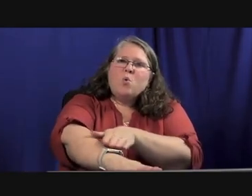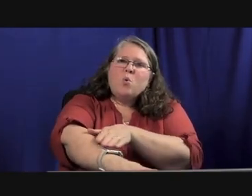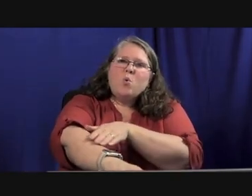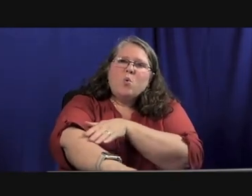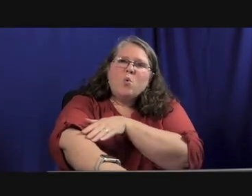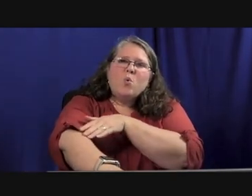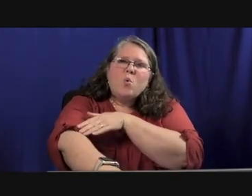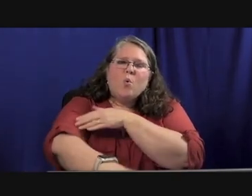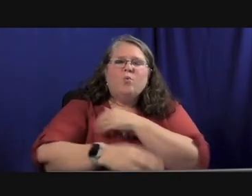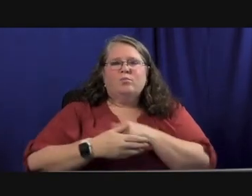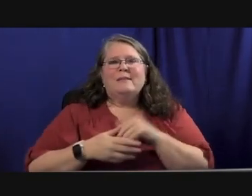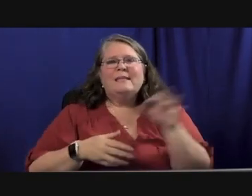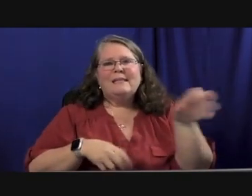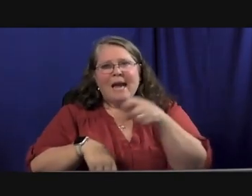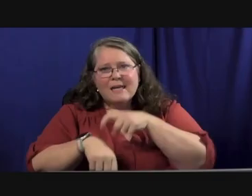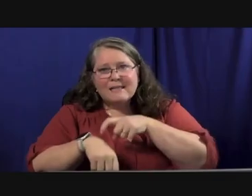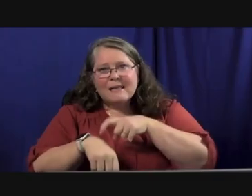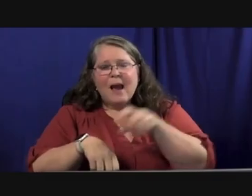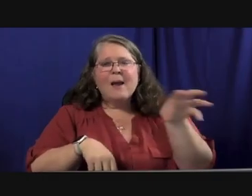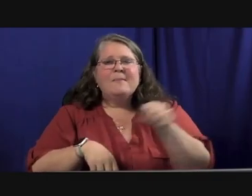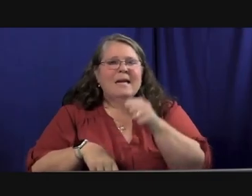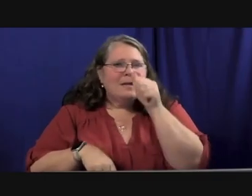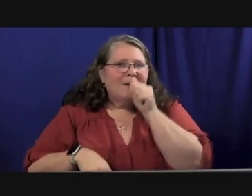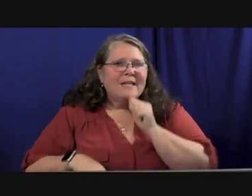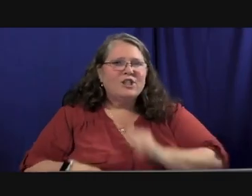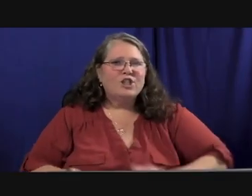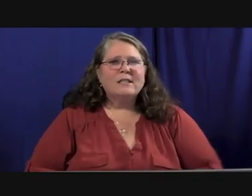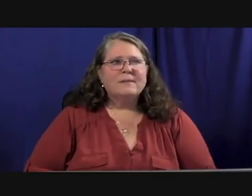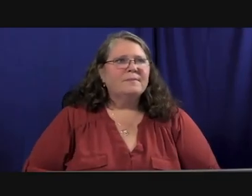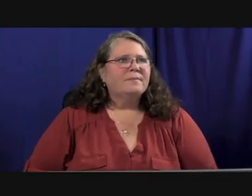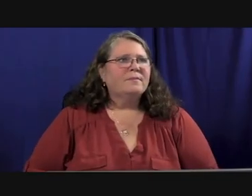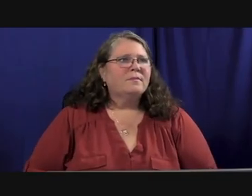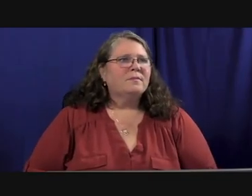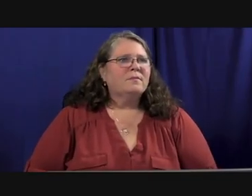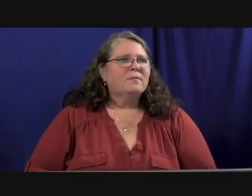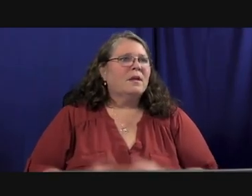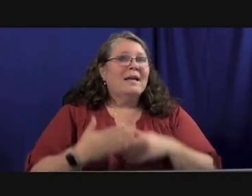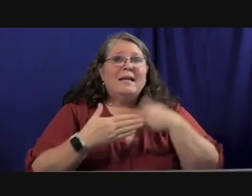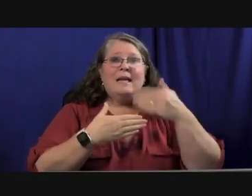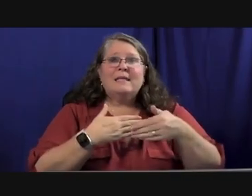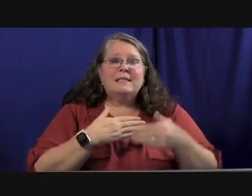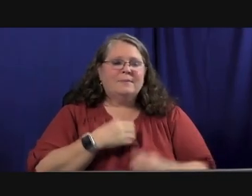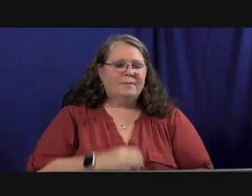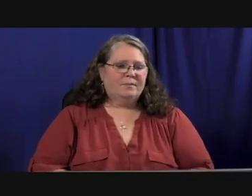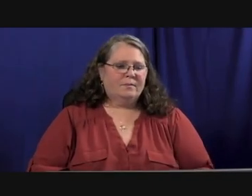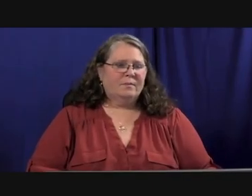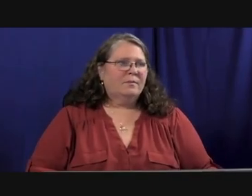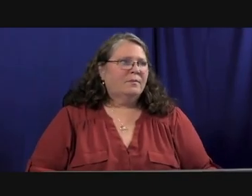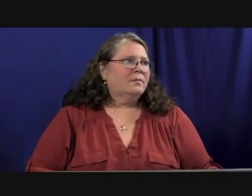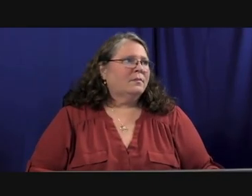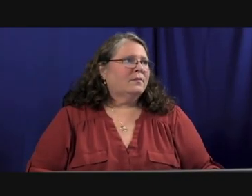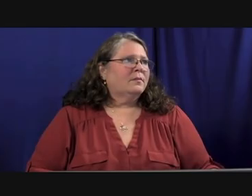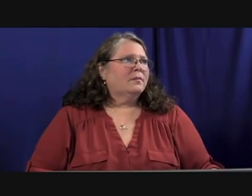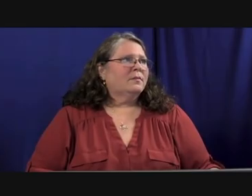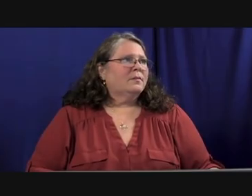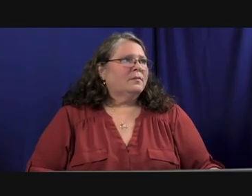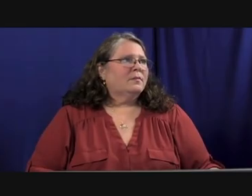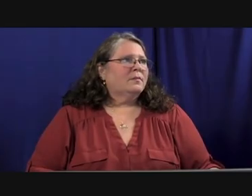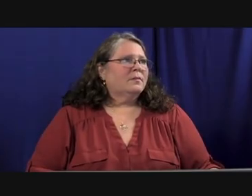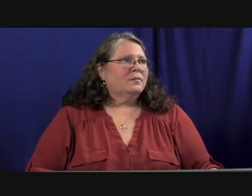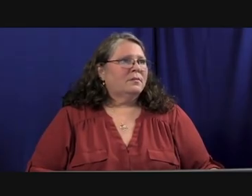of it. But again, it is a very slow process. It takes time and patience. Next slide,